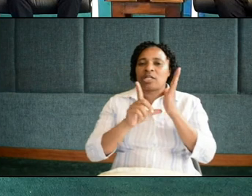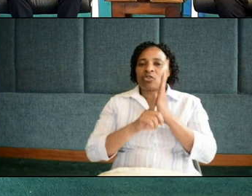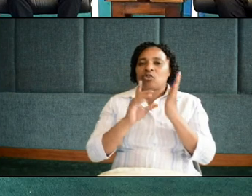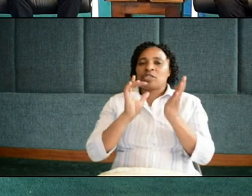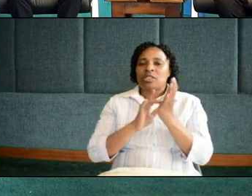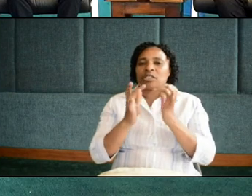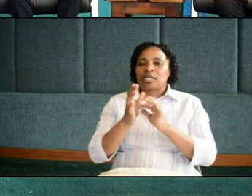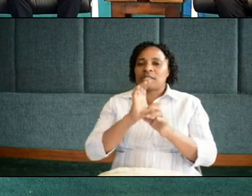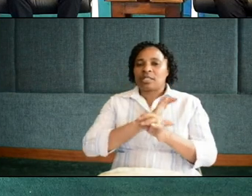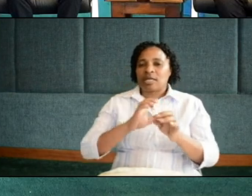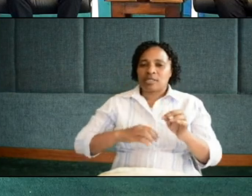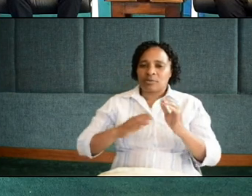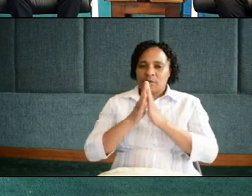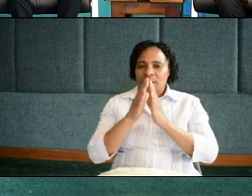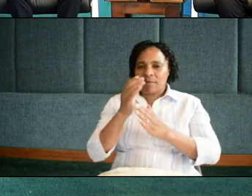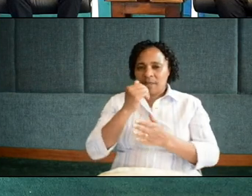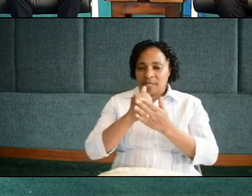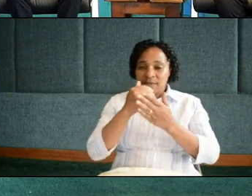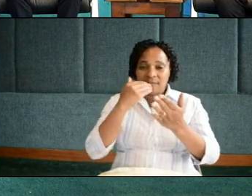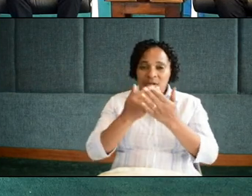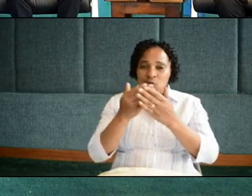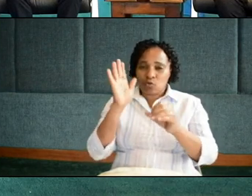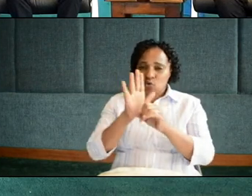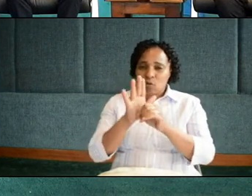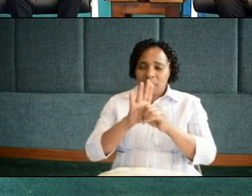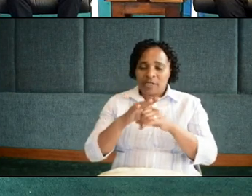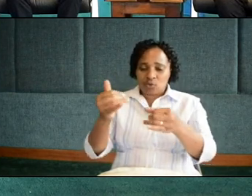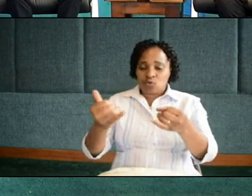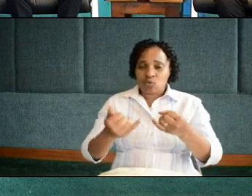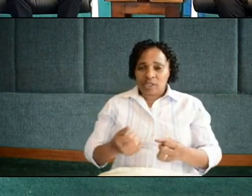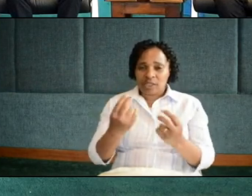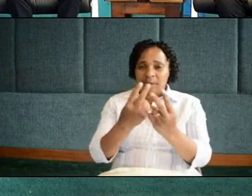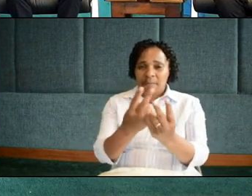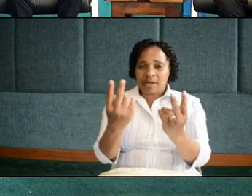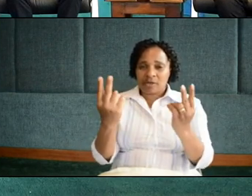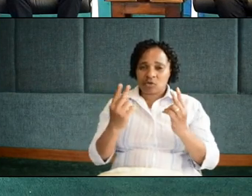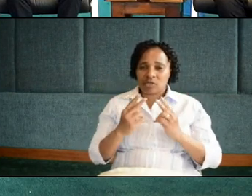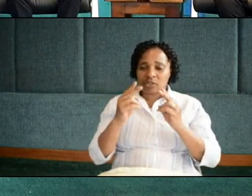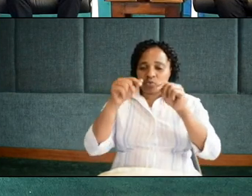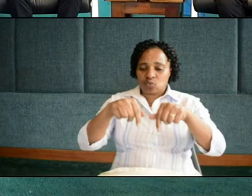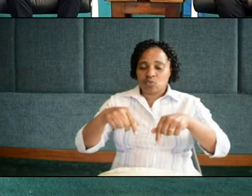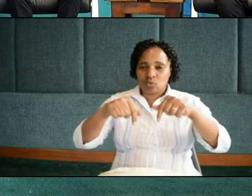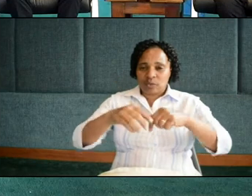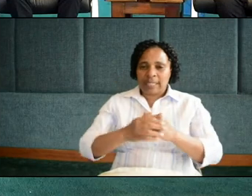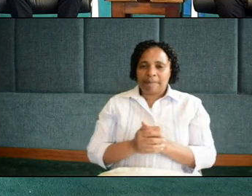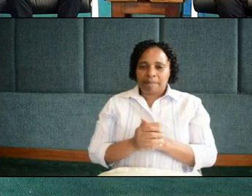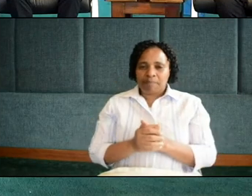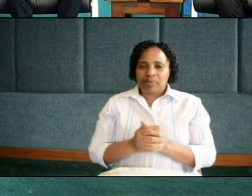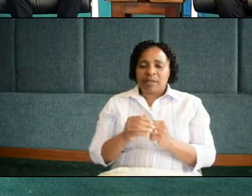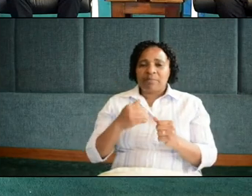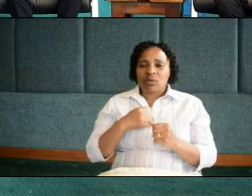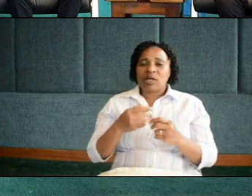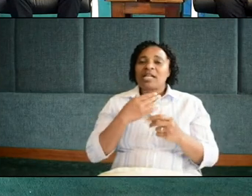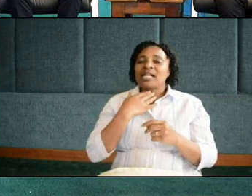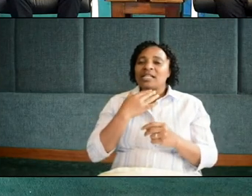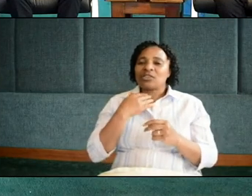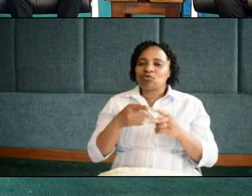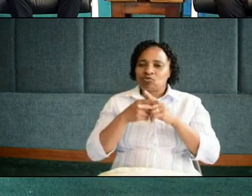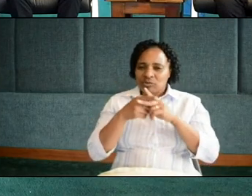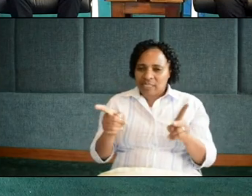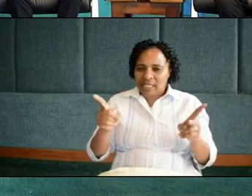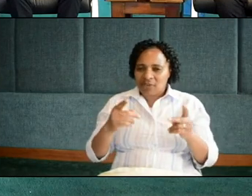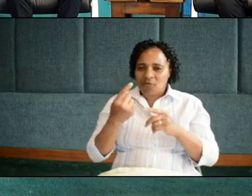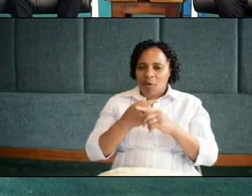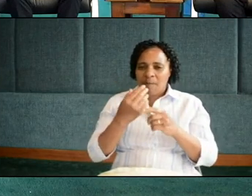Amen. Amen. Thank you very much. I'd like to introduce the panelists today. I'd like to start from my